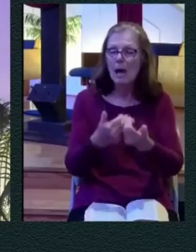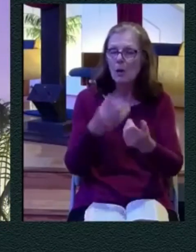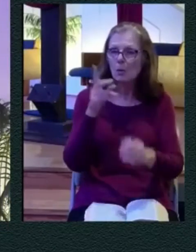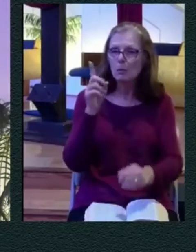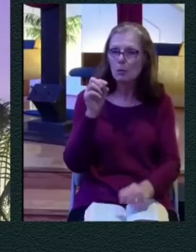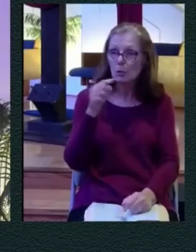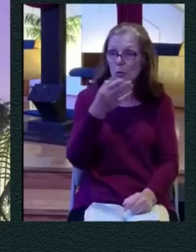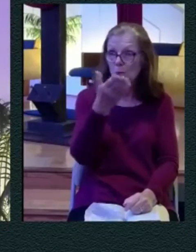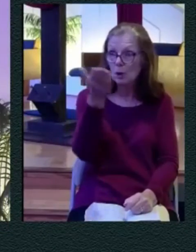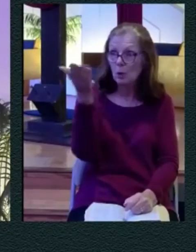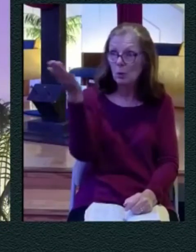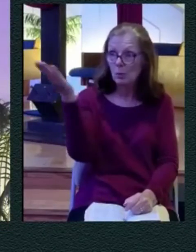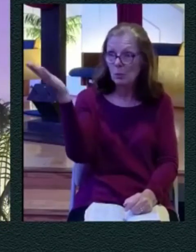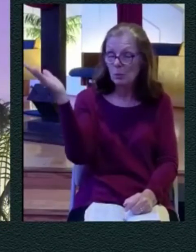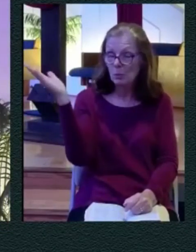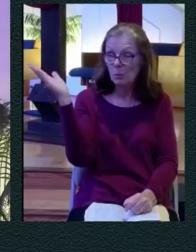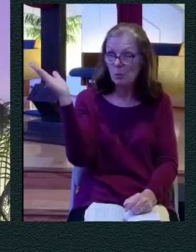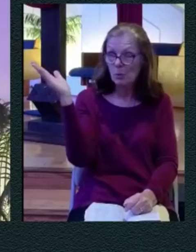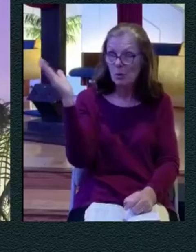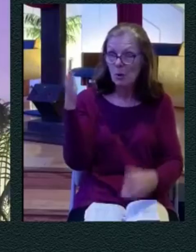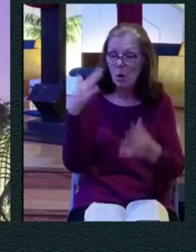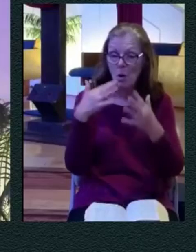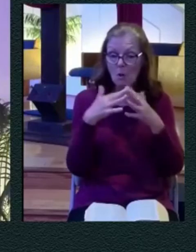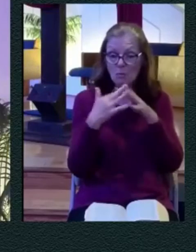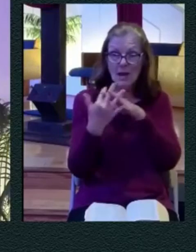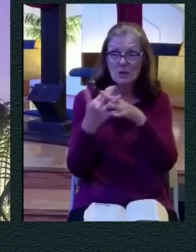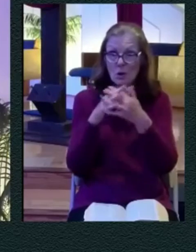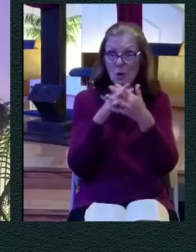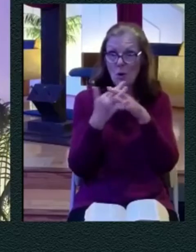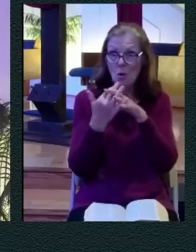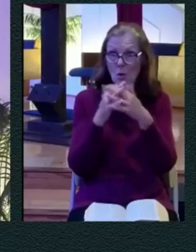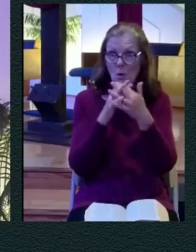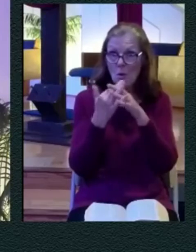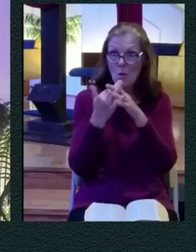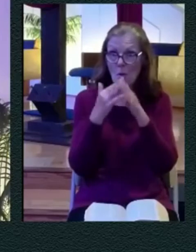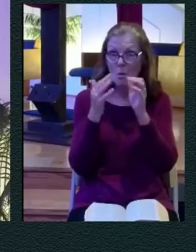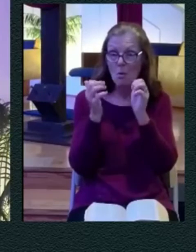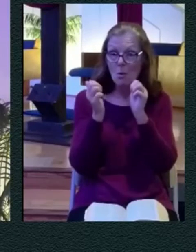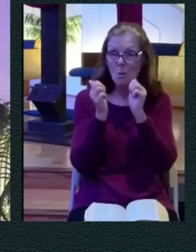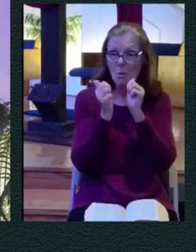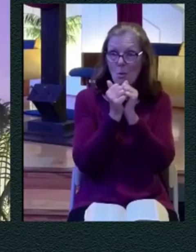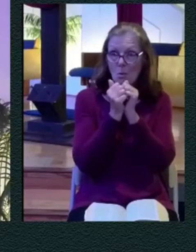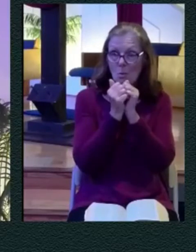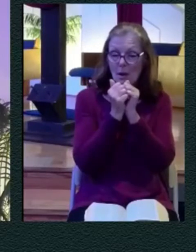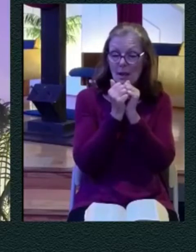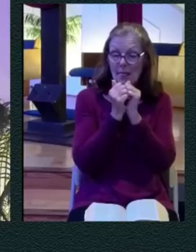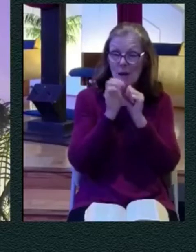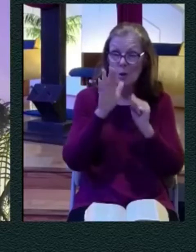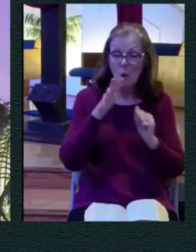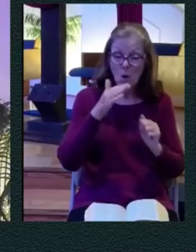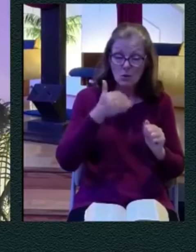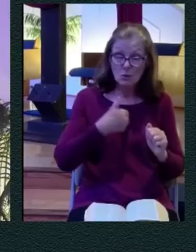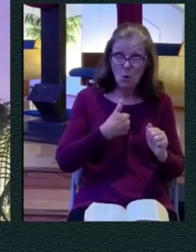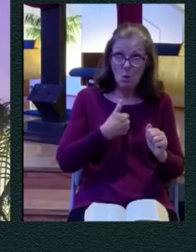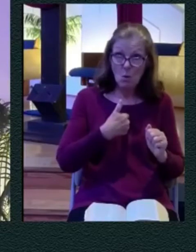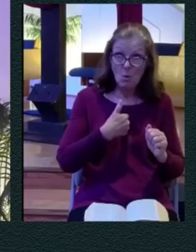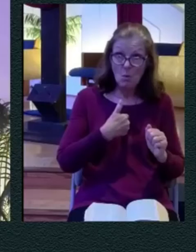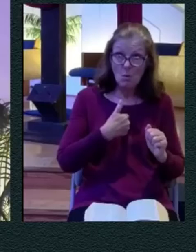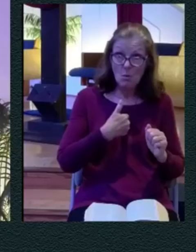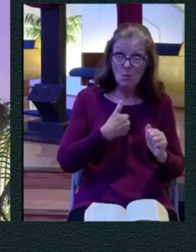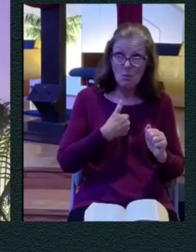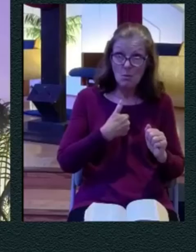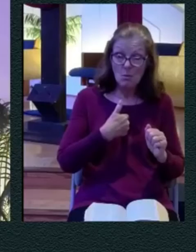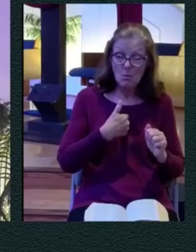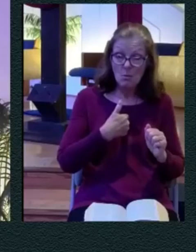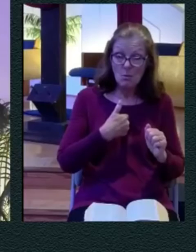How do you wrestle with the parts of your soul that you